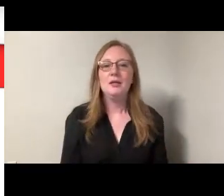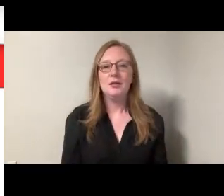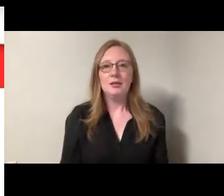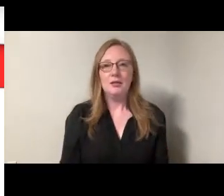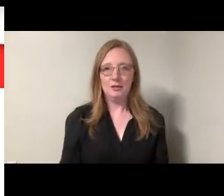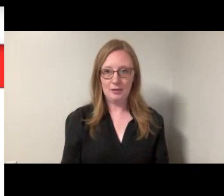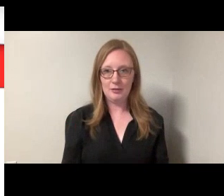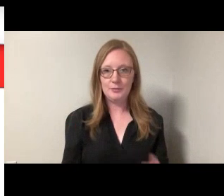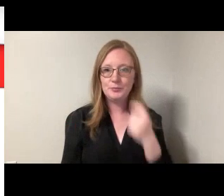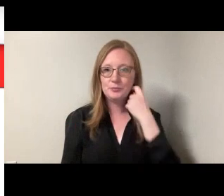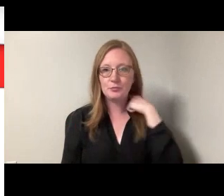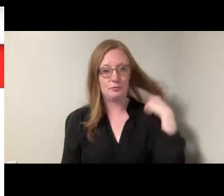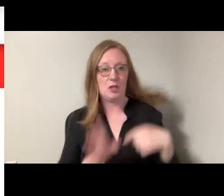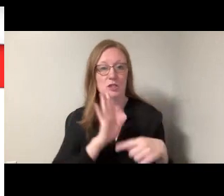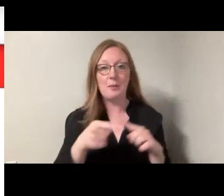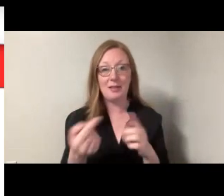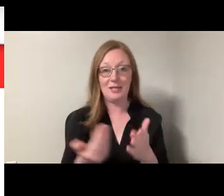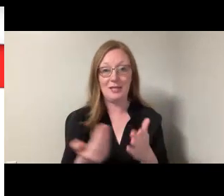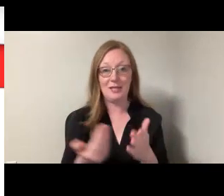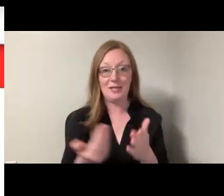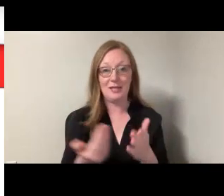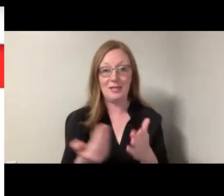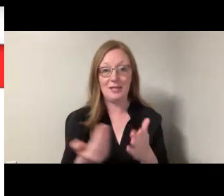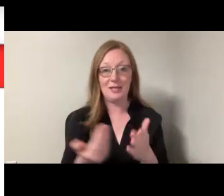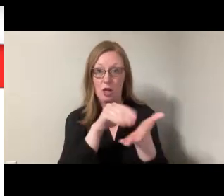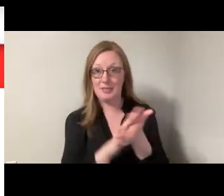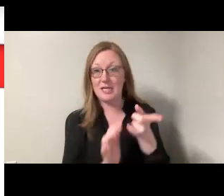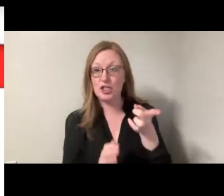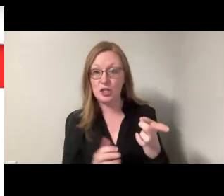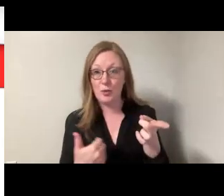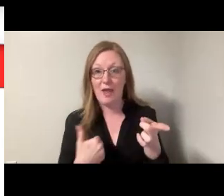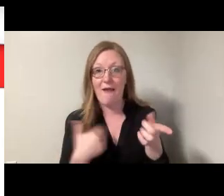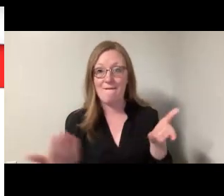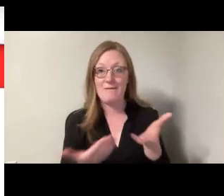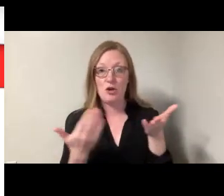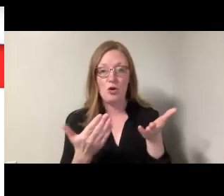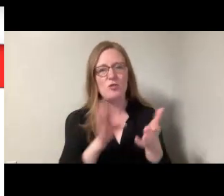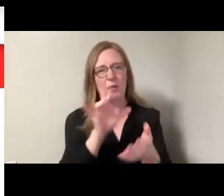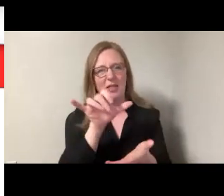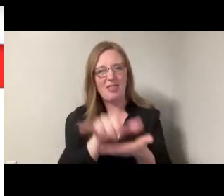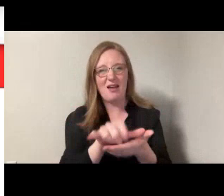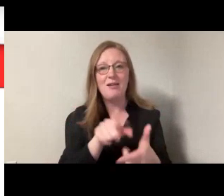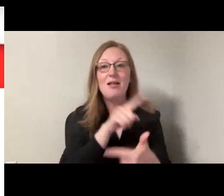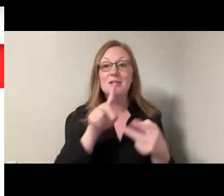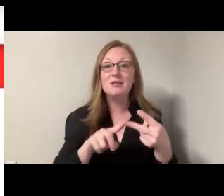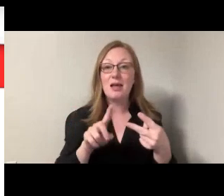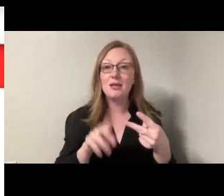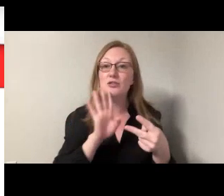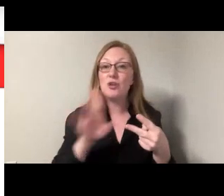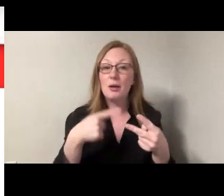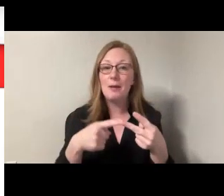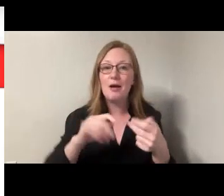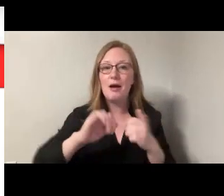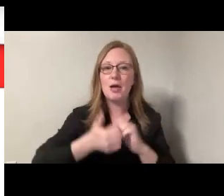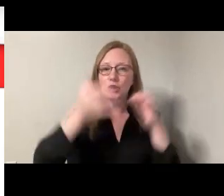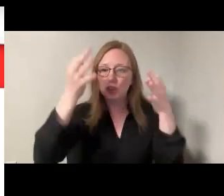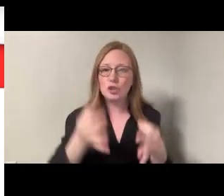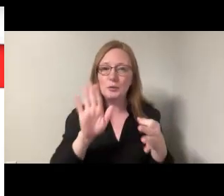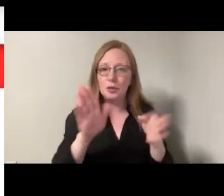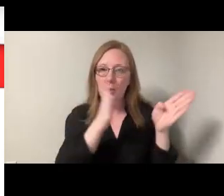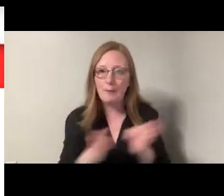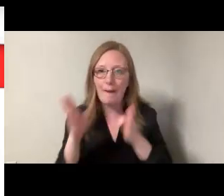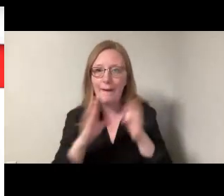we're going to talk about, this new use of Mass Care Task Forces document, and then we're going to talk about how to determine mass care planning assumptions,